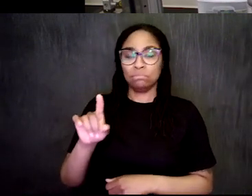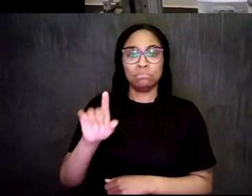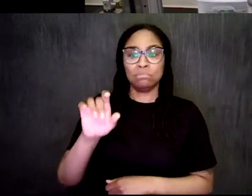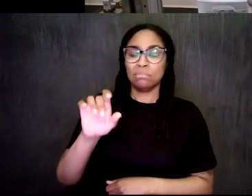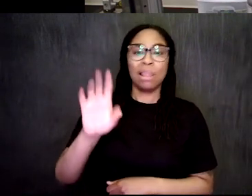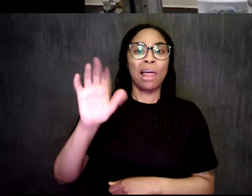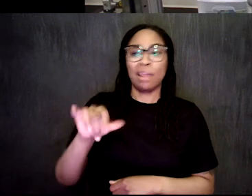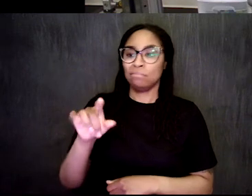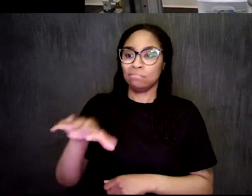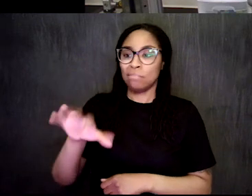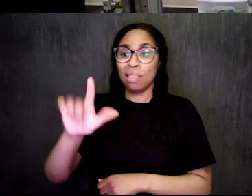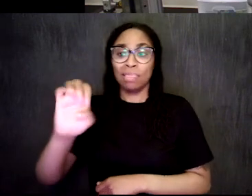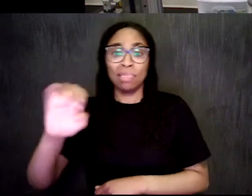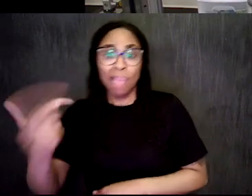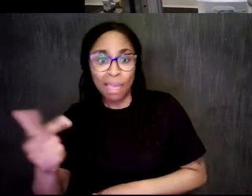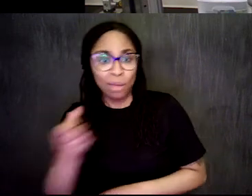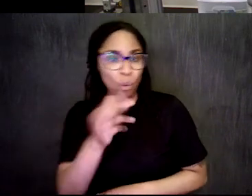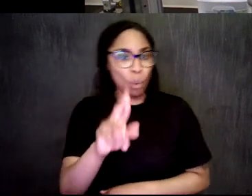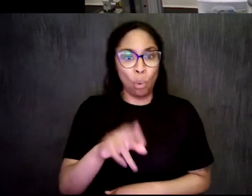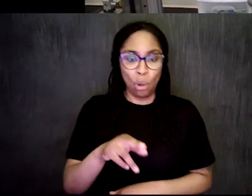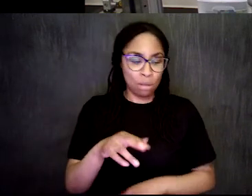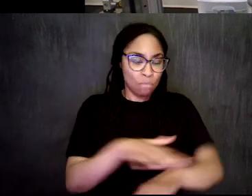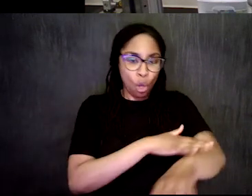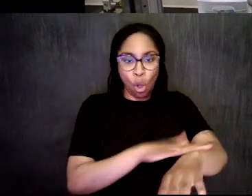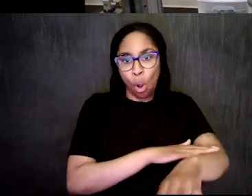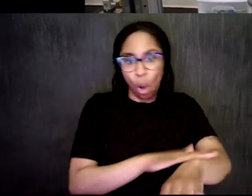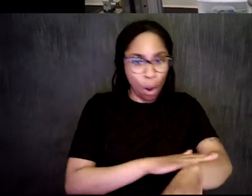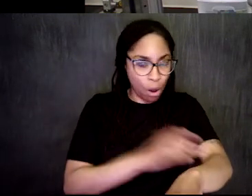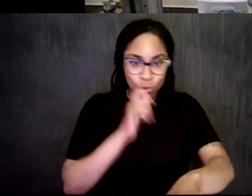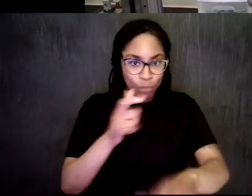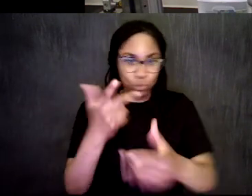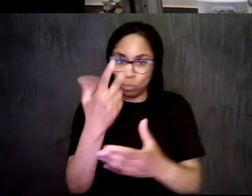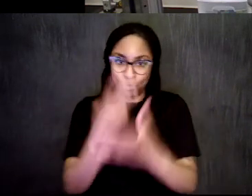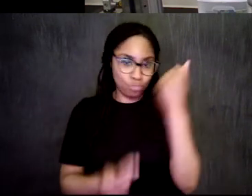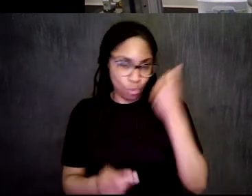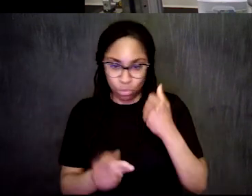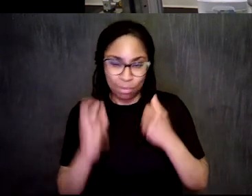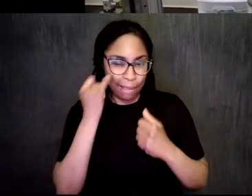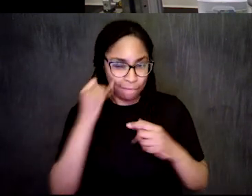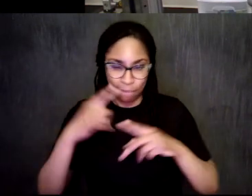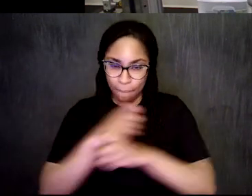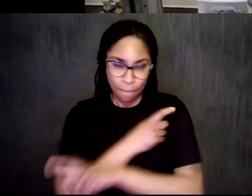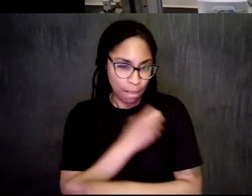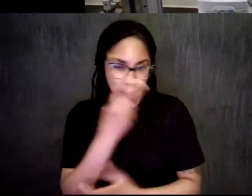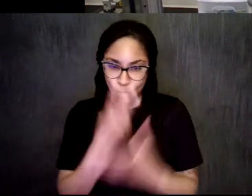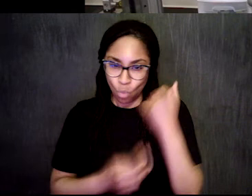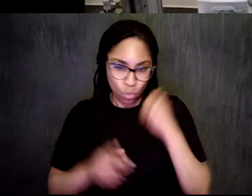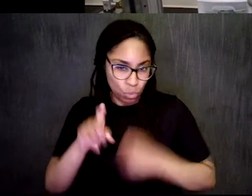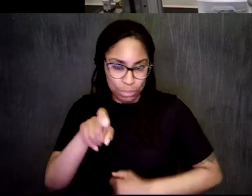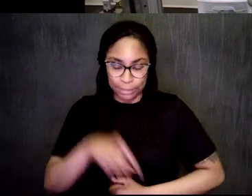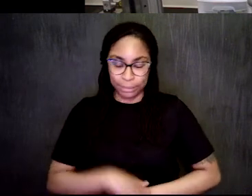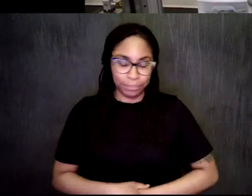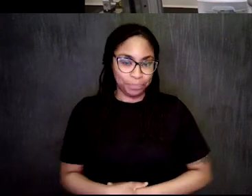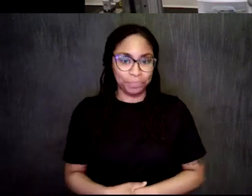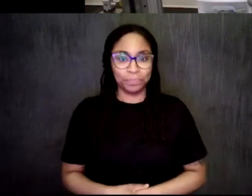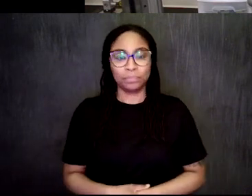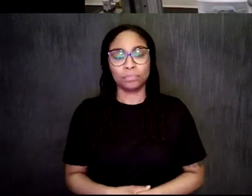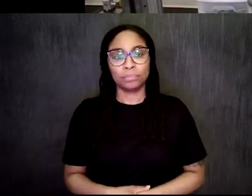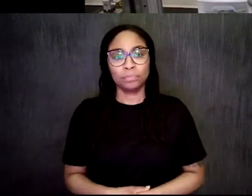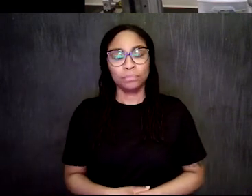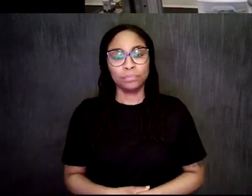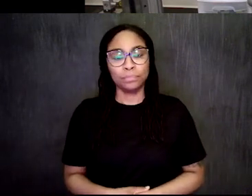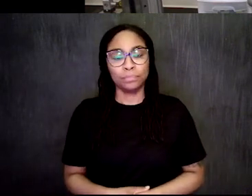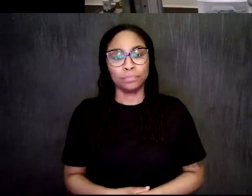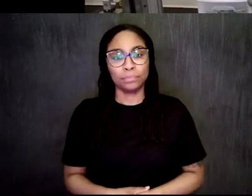ready? And go. Reach out as far as you can. Good. And down. Same arm, same